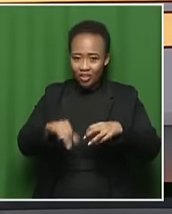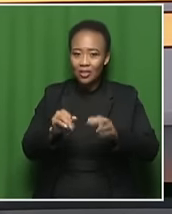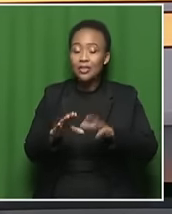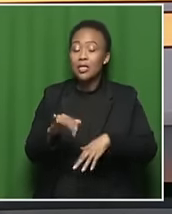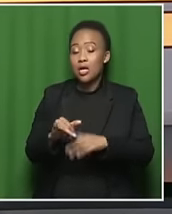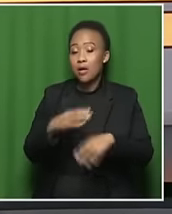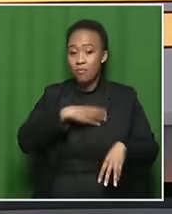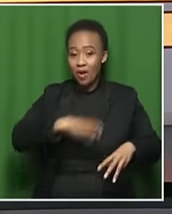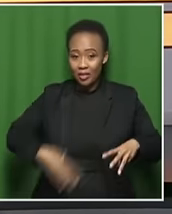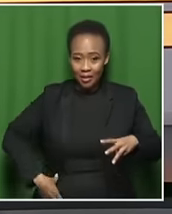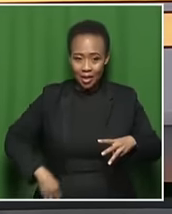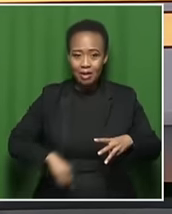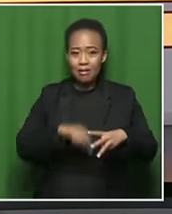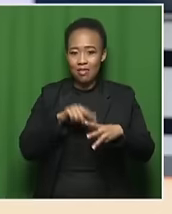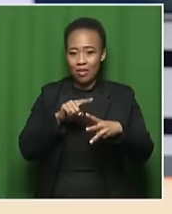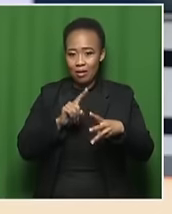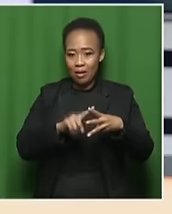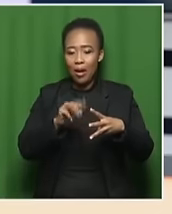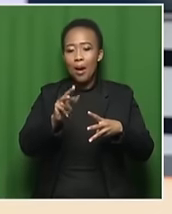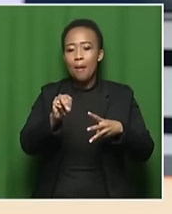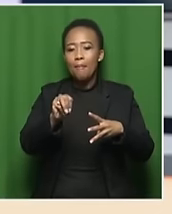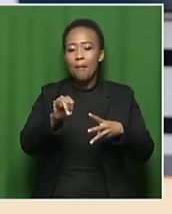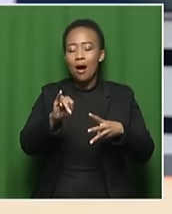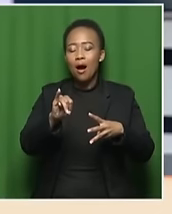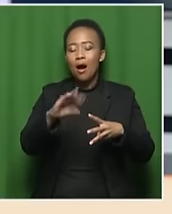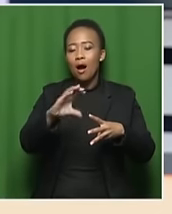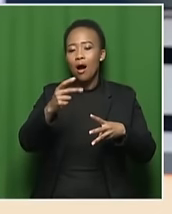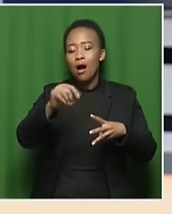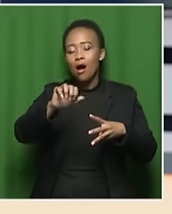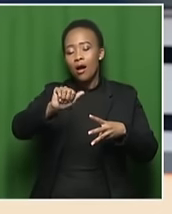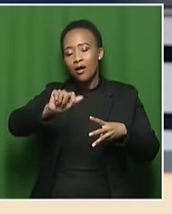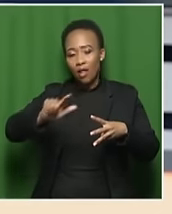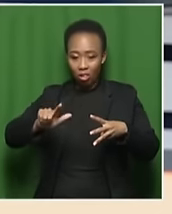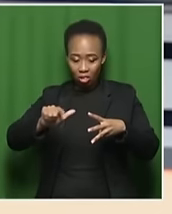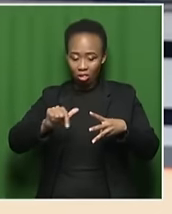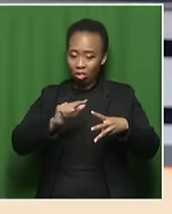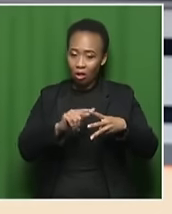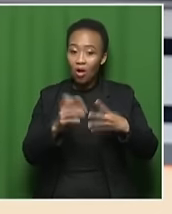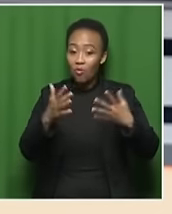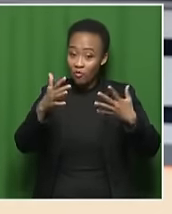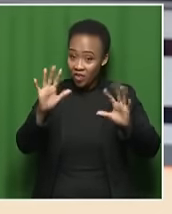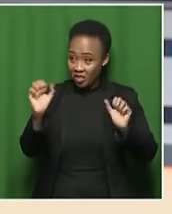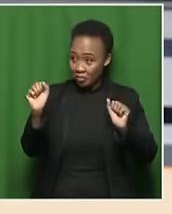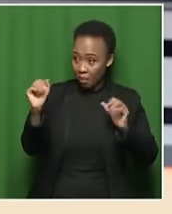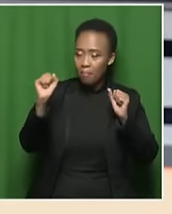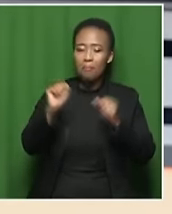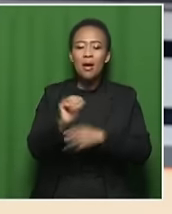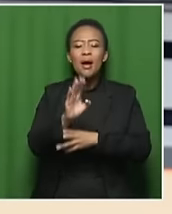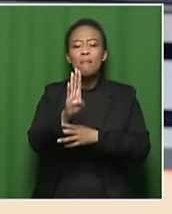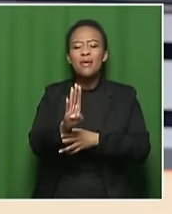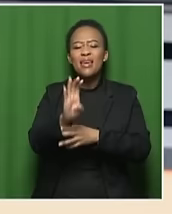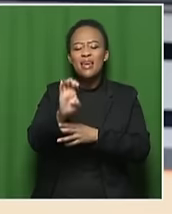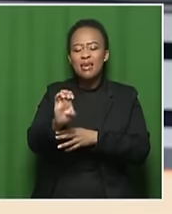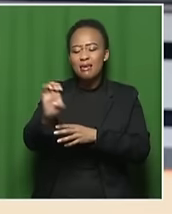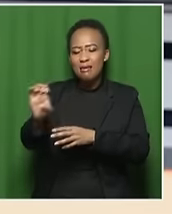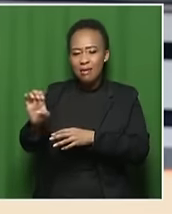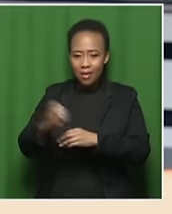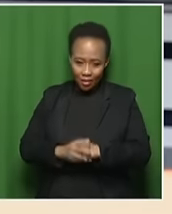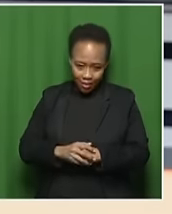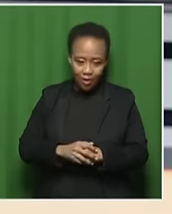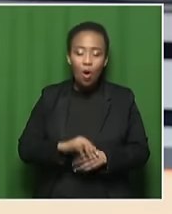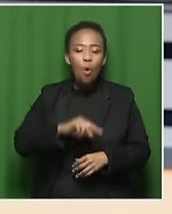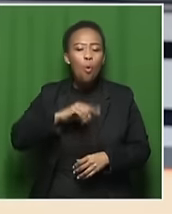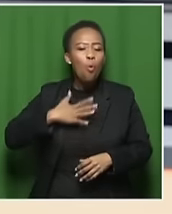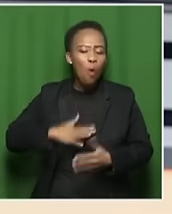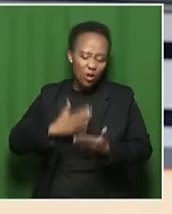from ActionSA. So, Michael, you touched on the BEE situation. So talk to us about why you would abolish that